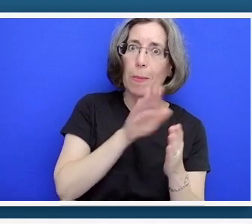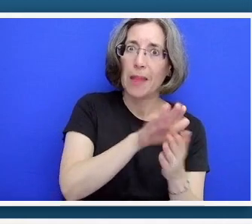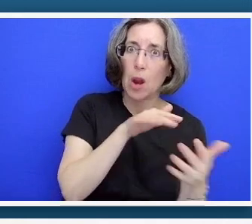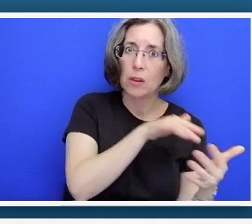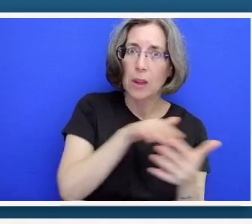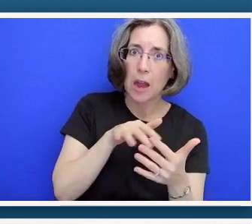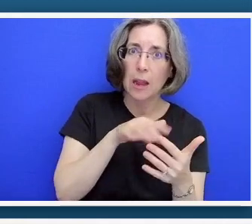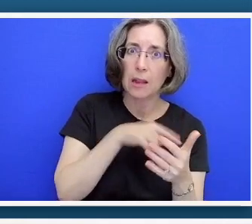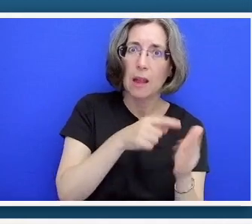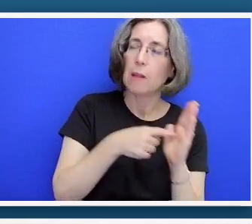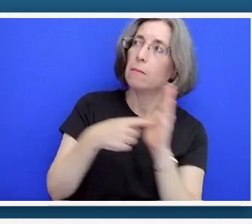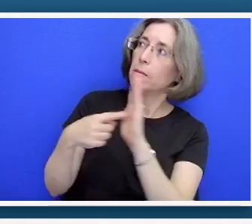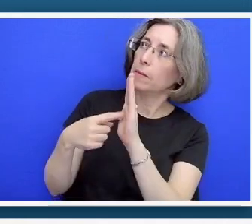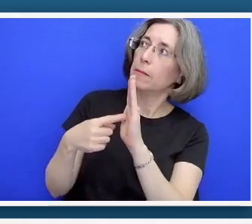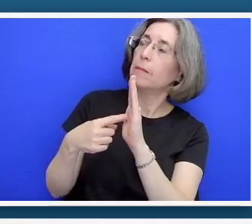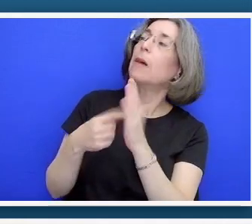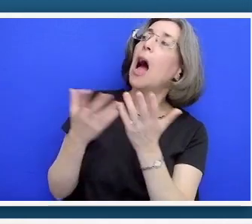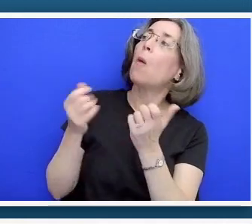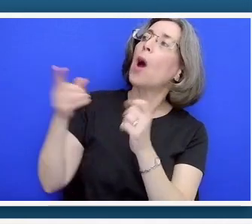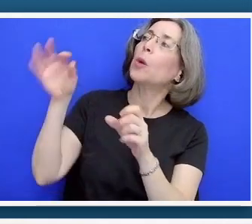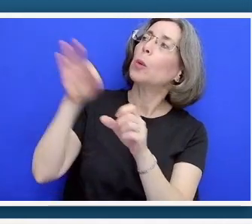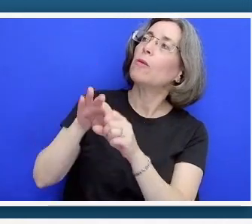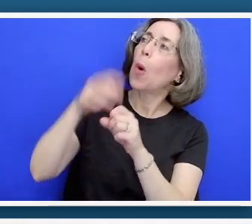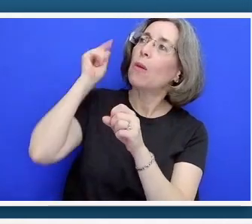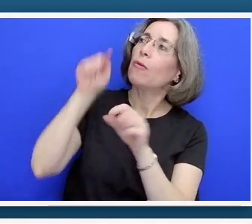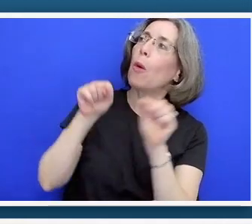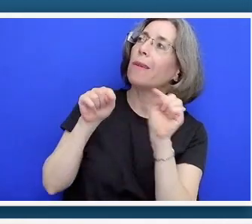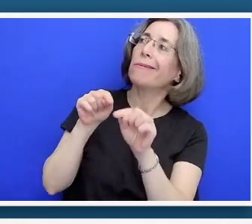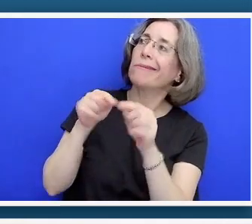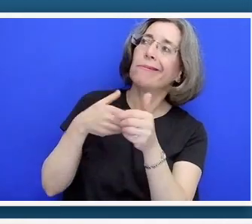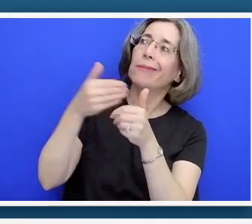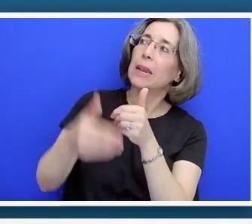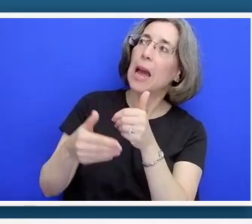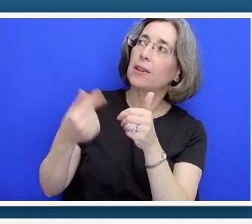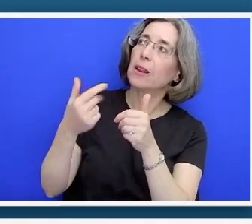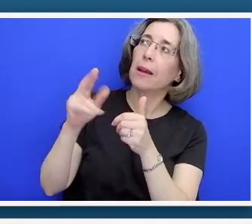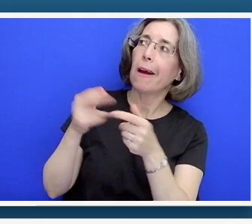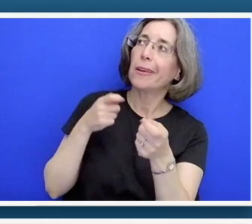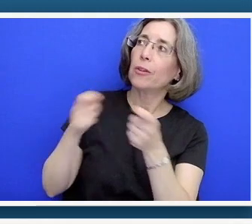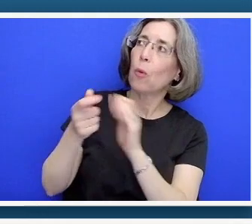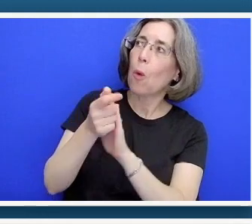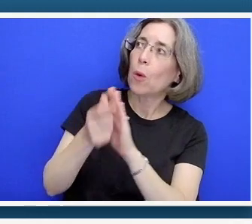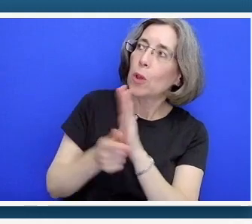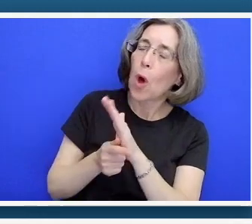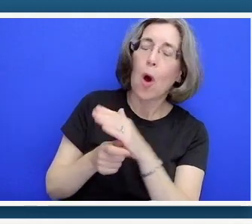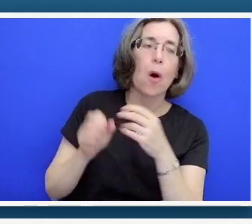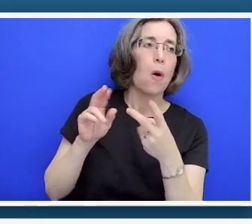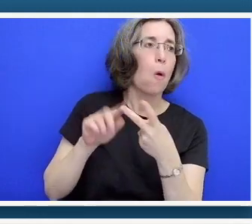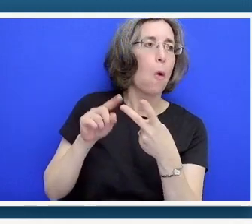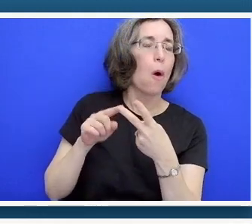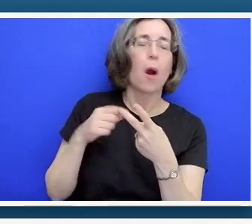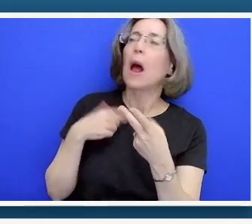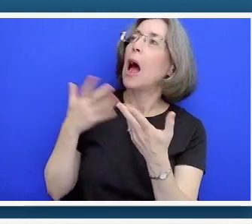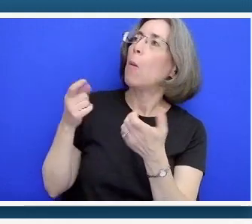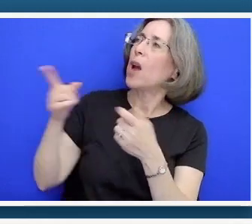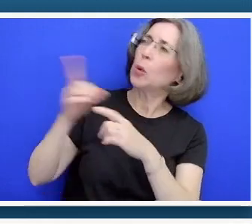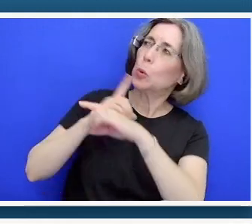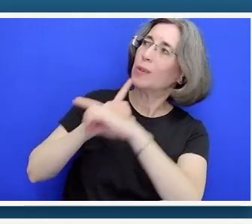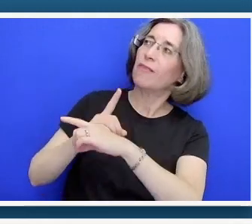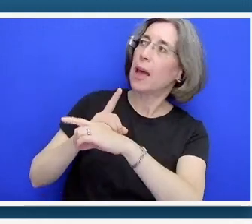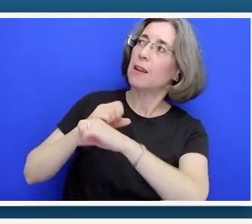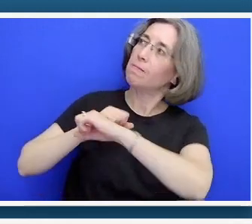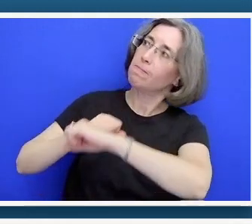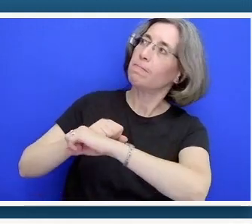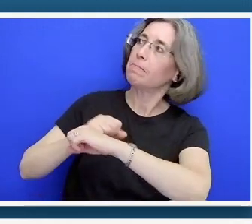to vote on this next proposed gun control legislation, or this is why I want you to defend the Second Amendment. This is what